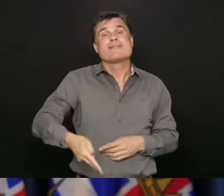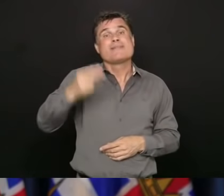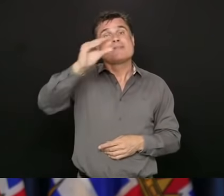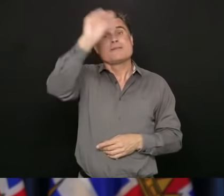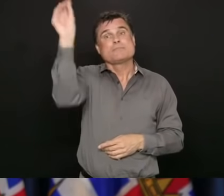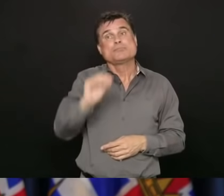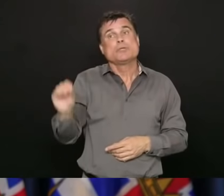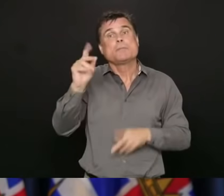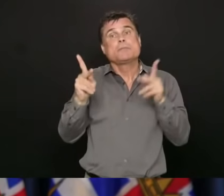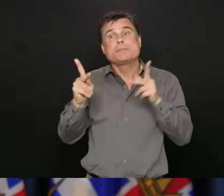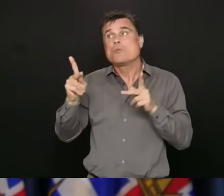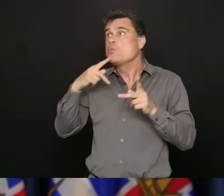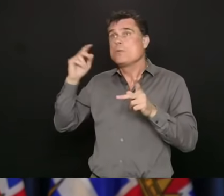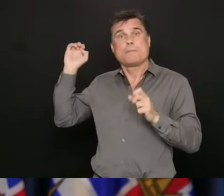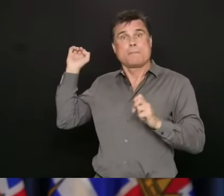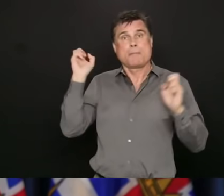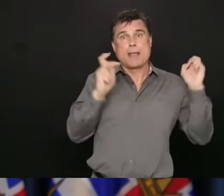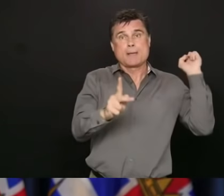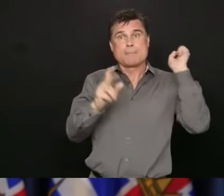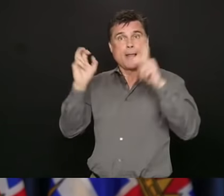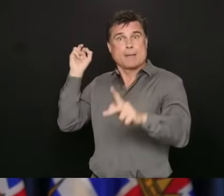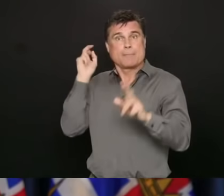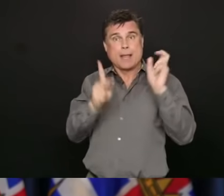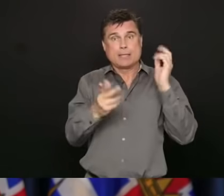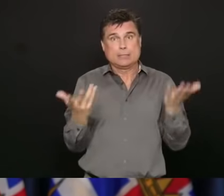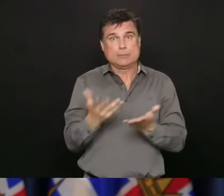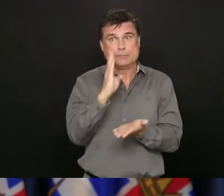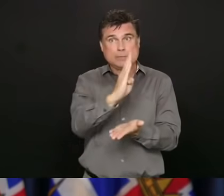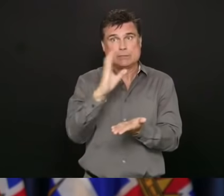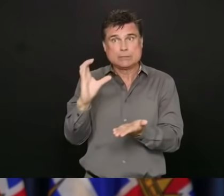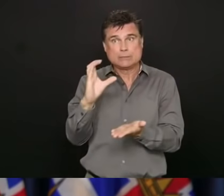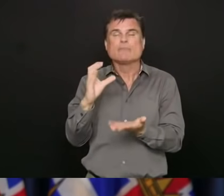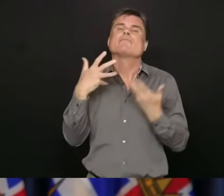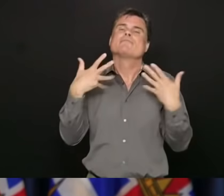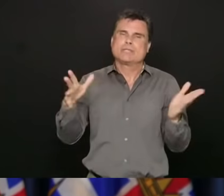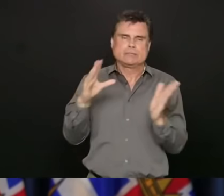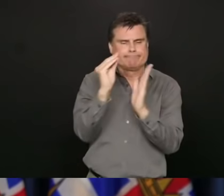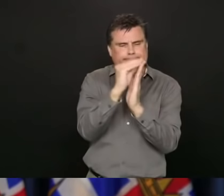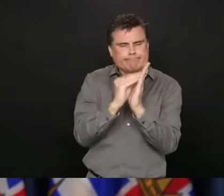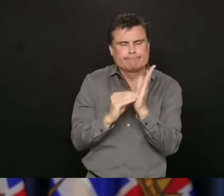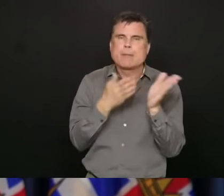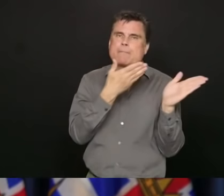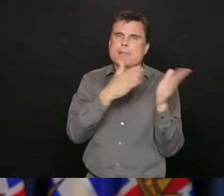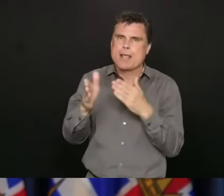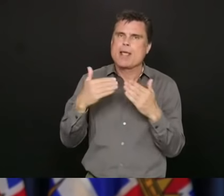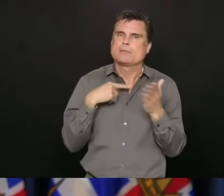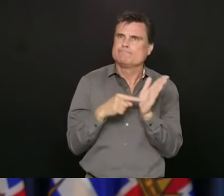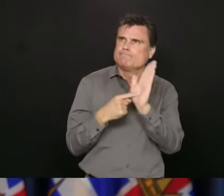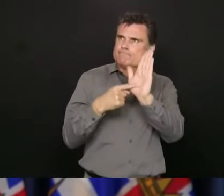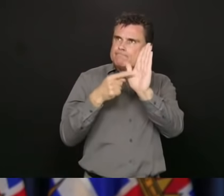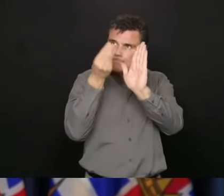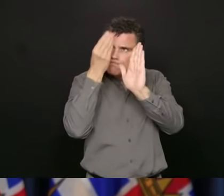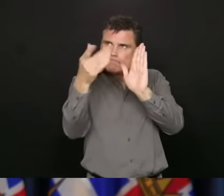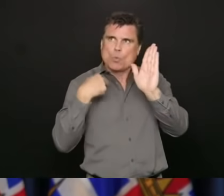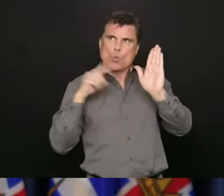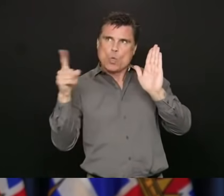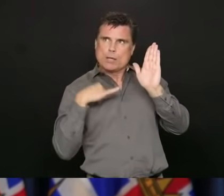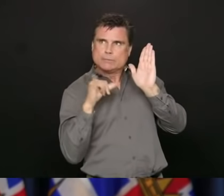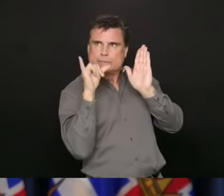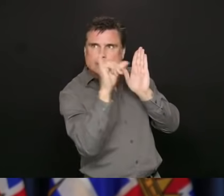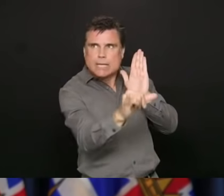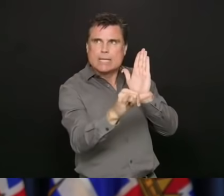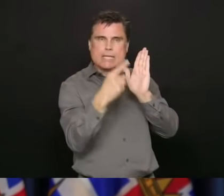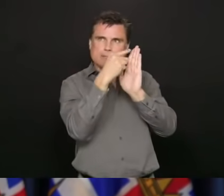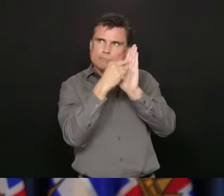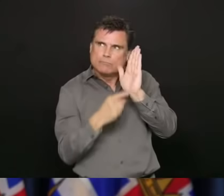were approved by the federal and provincial governments, and they went about their business. They spent their 2 weeks in isolation and now can continue